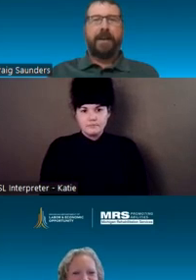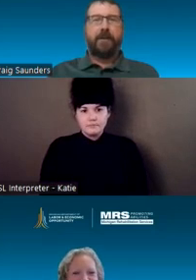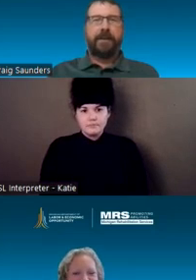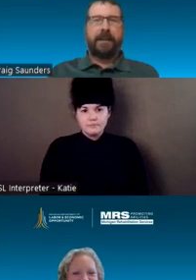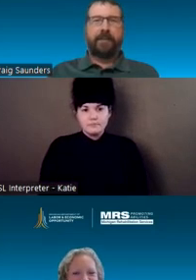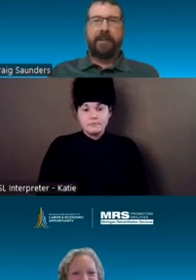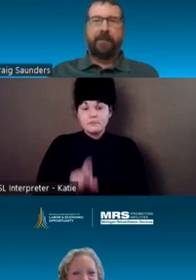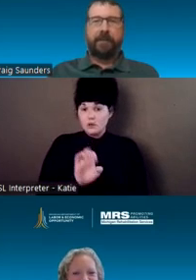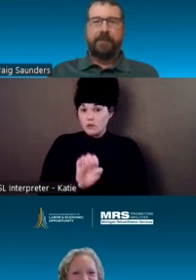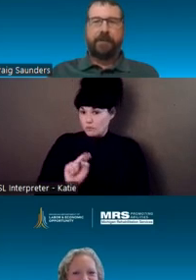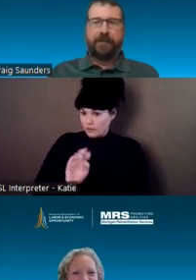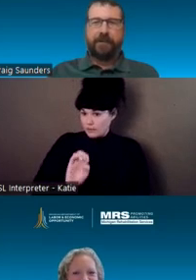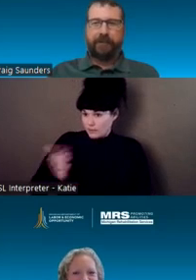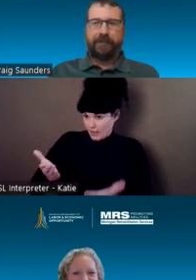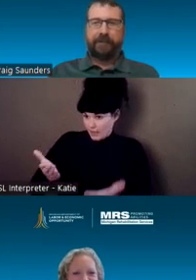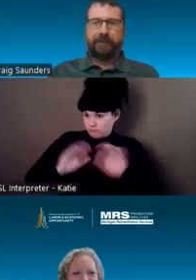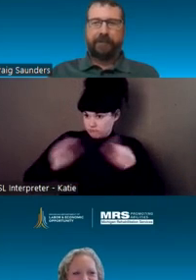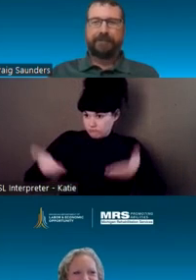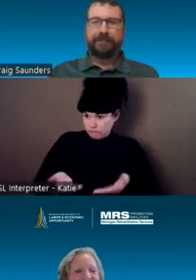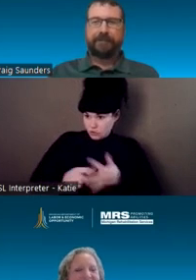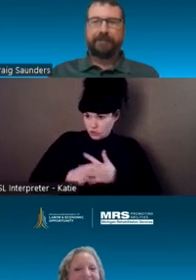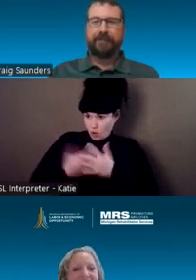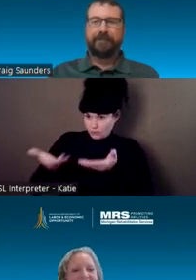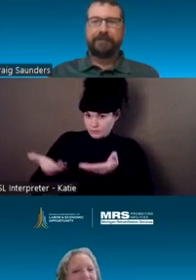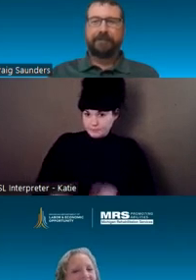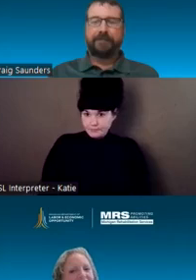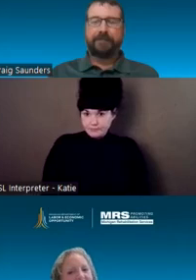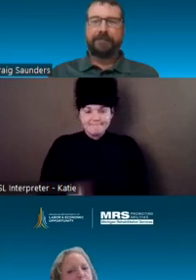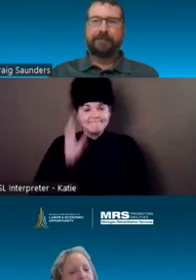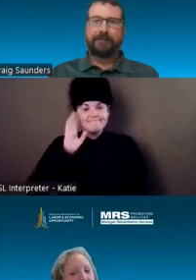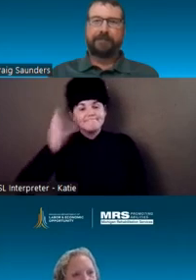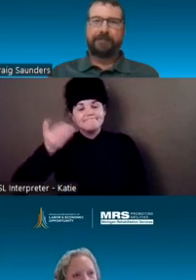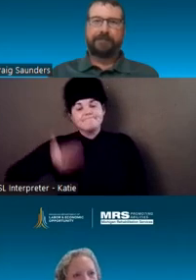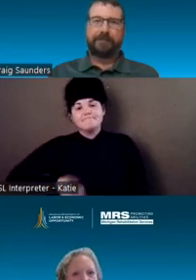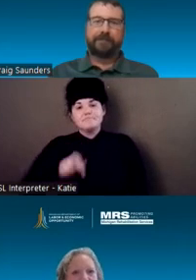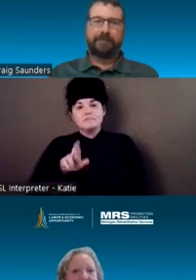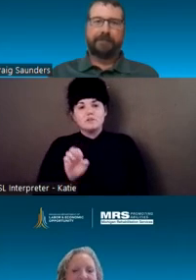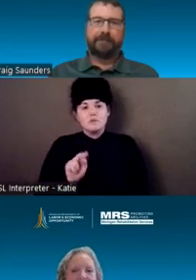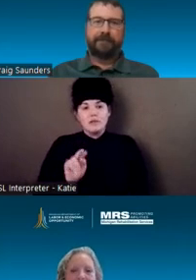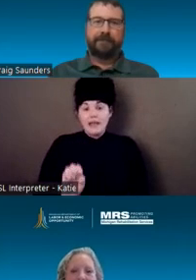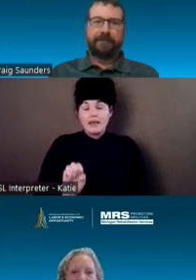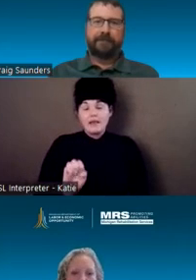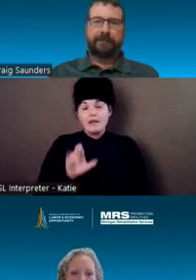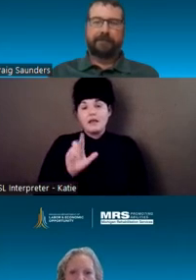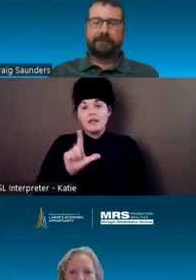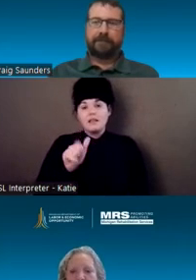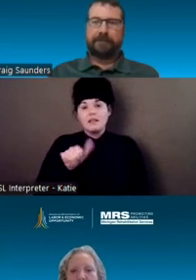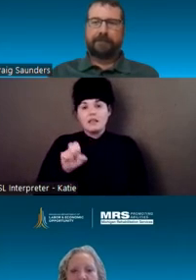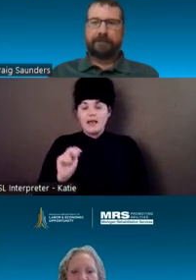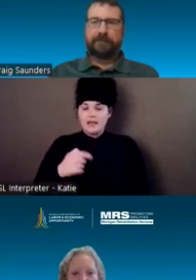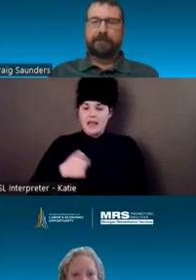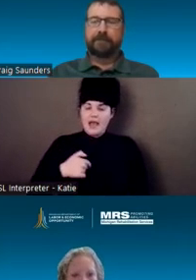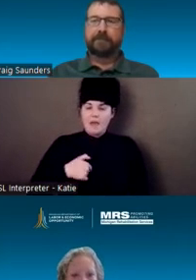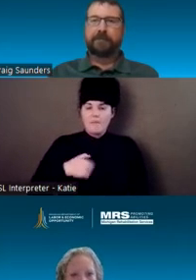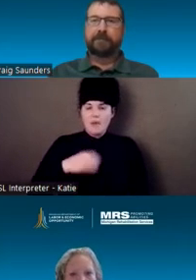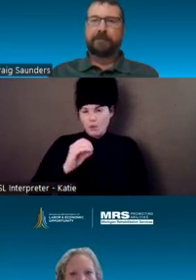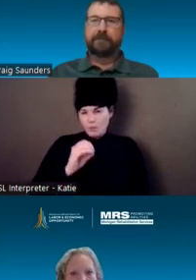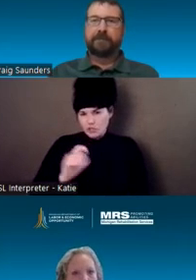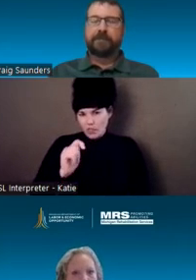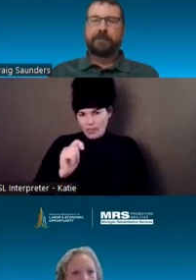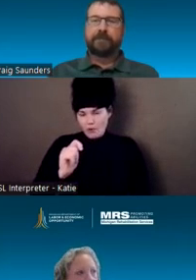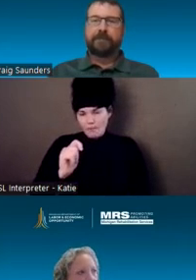Renee, go ahead and kick us off with introductions. Hi, I am Renee Lyon, and I am an occupational